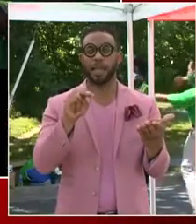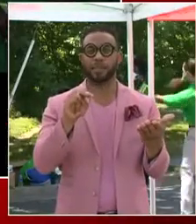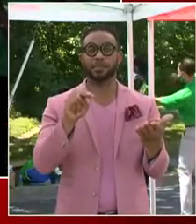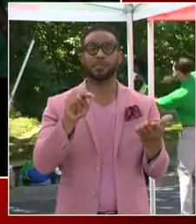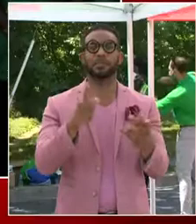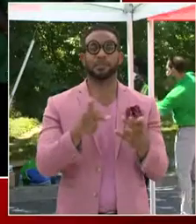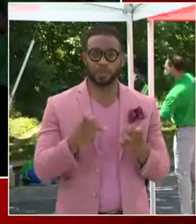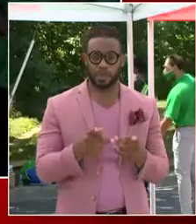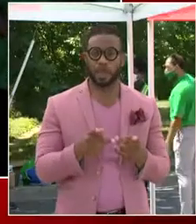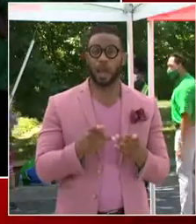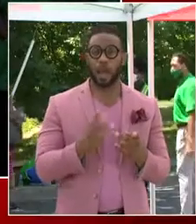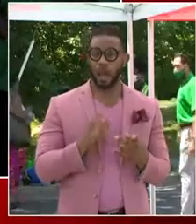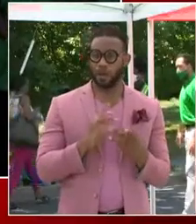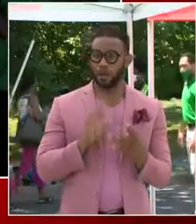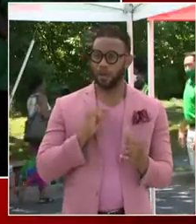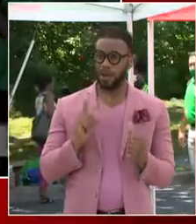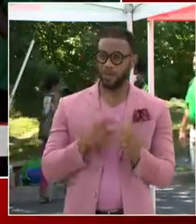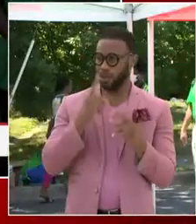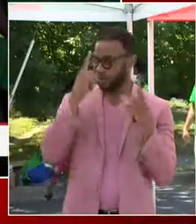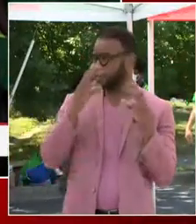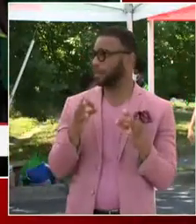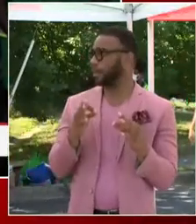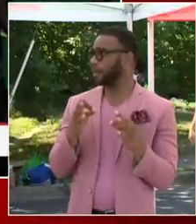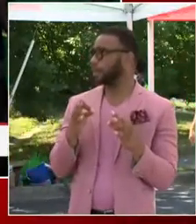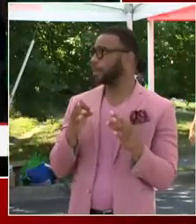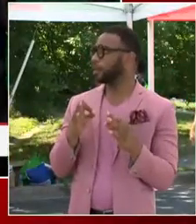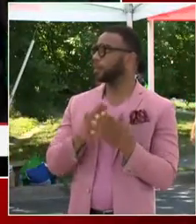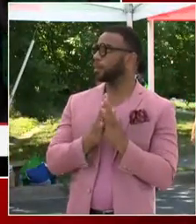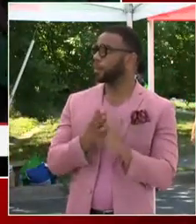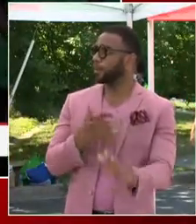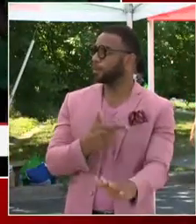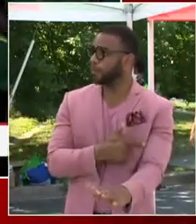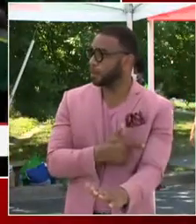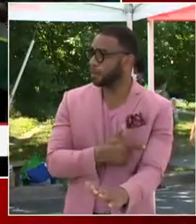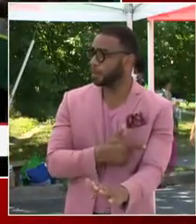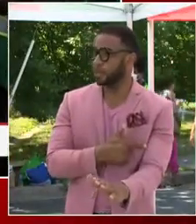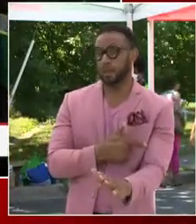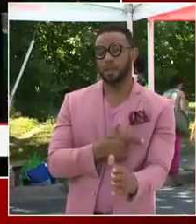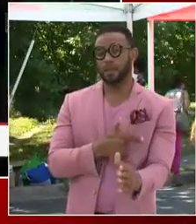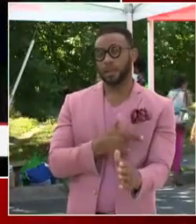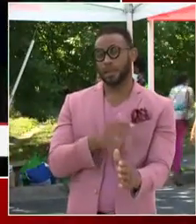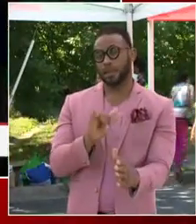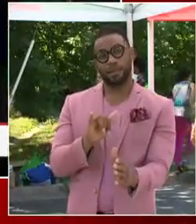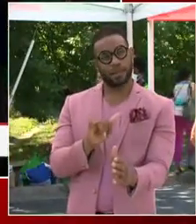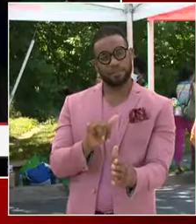that, when I first decided to be vaccinated, that